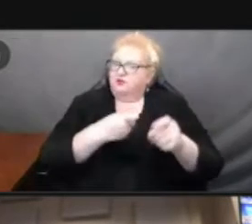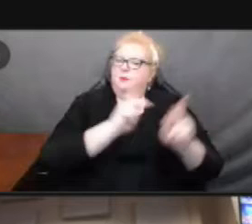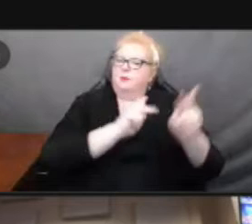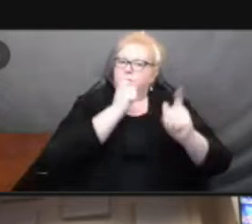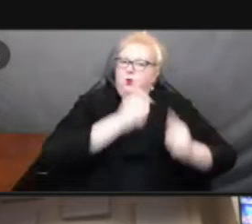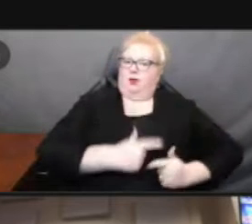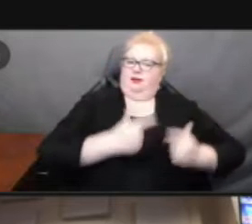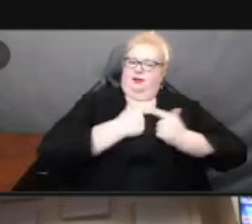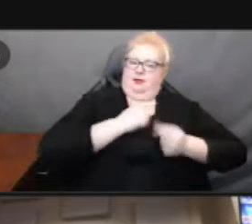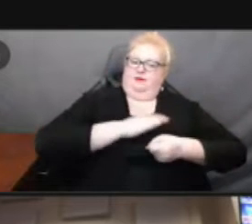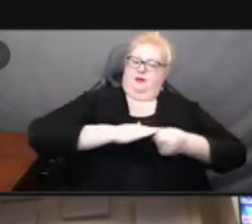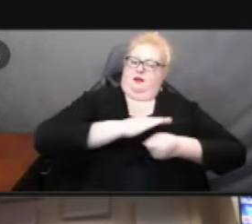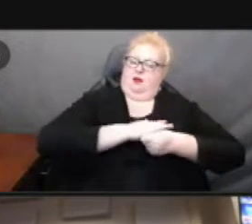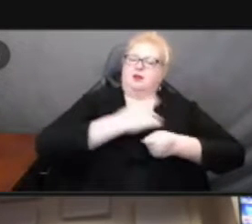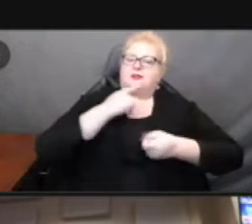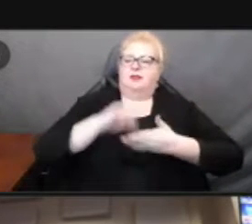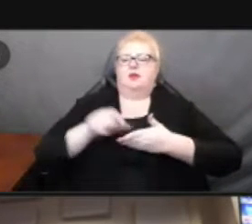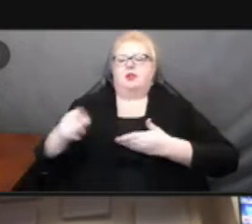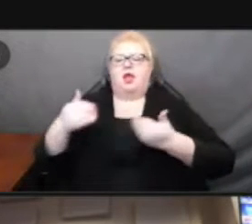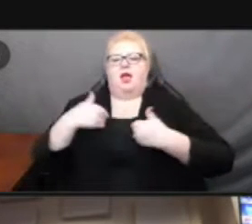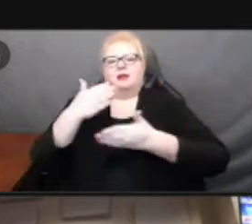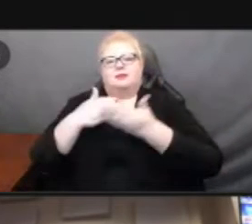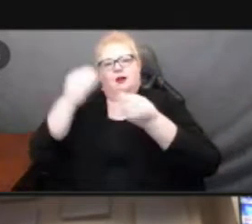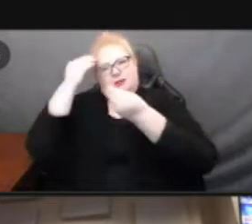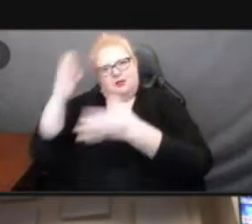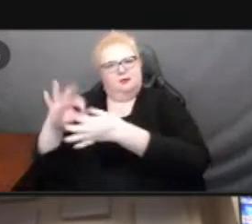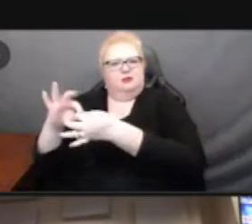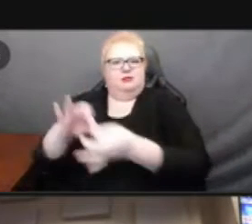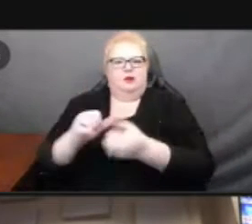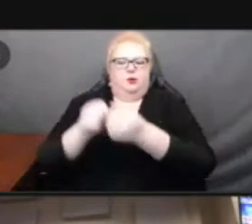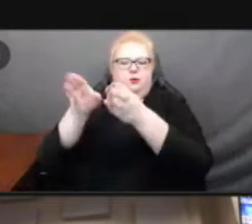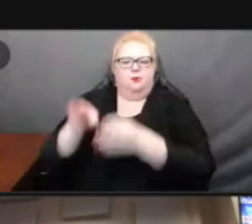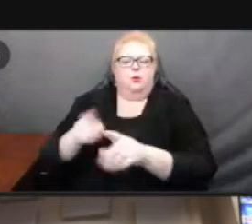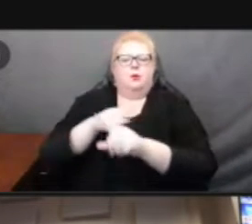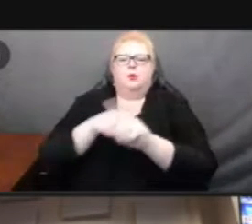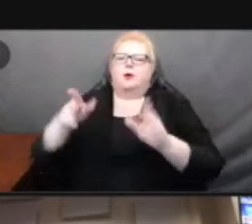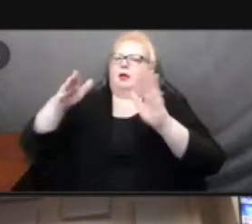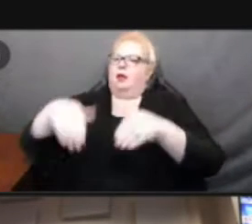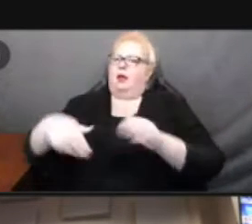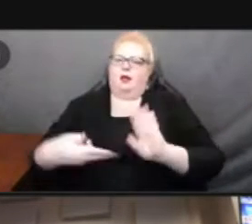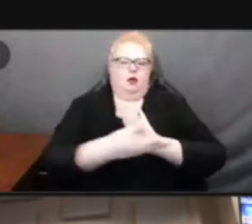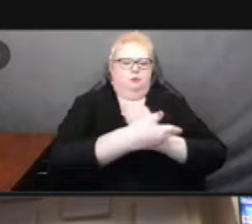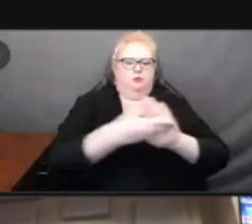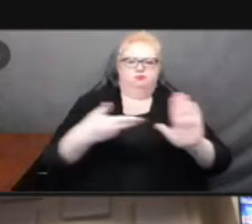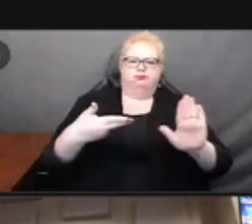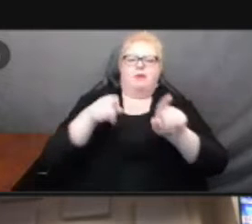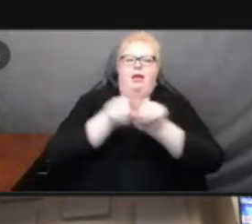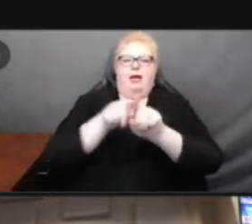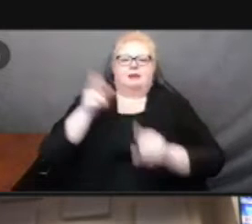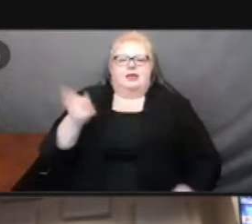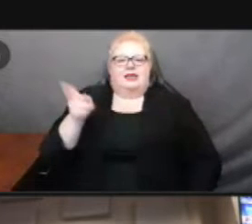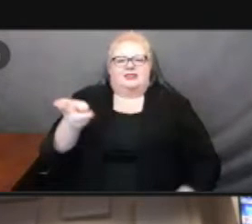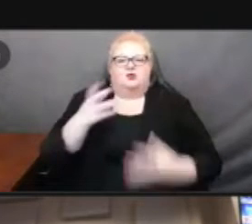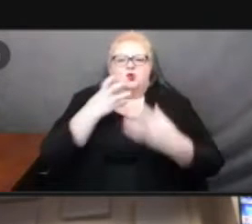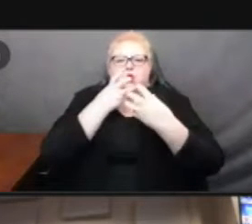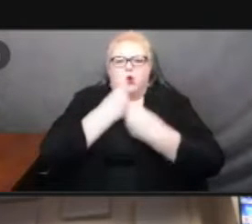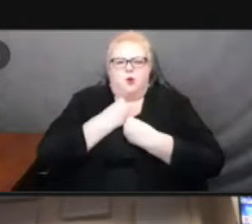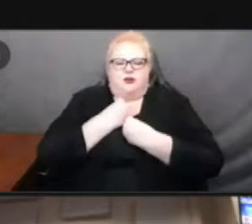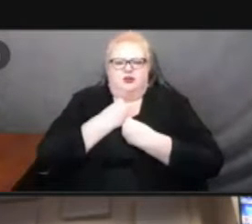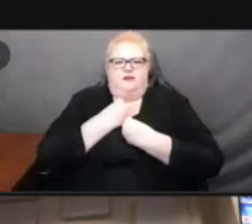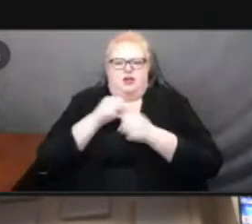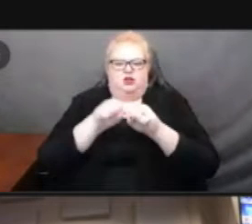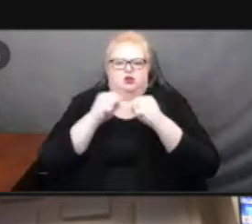information regarding the structure, but it hadn't been logged in with the State Historic Preservation Officer. Mr. Moore, who has taken